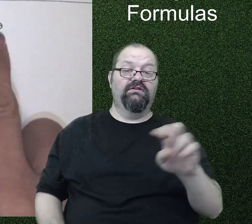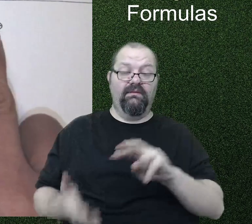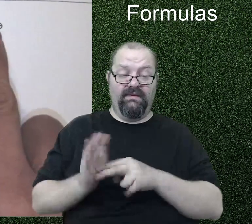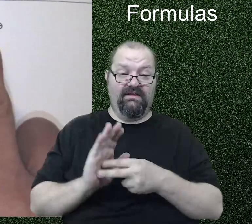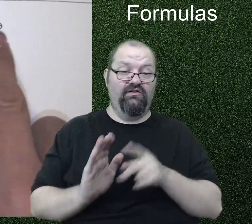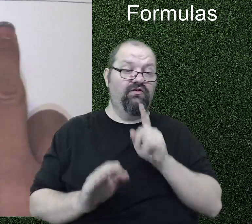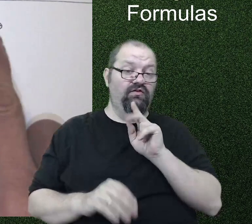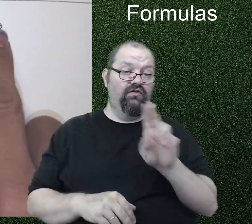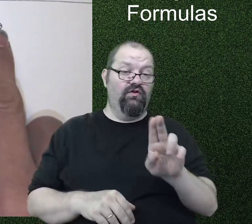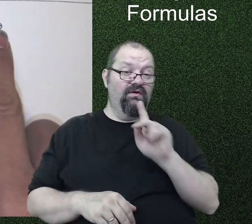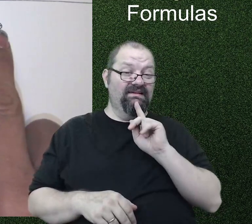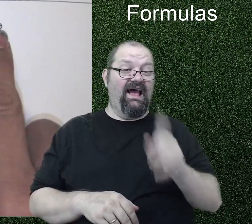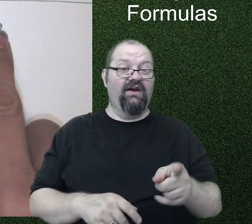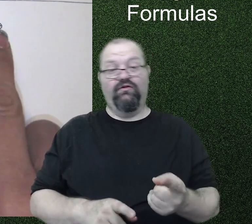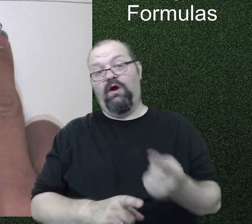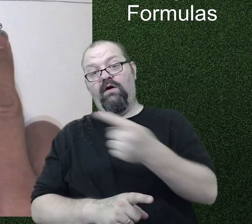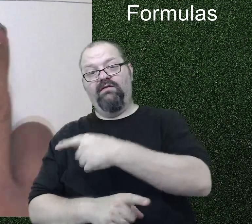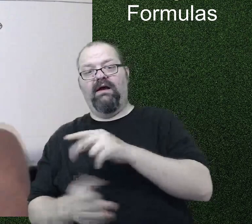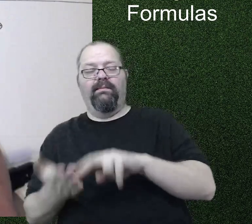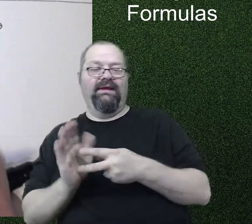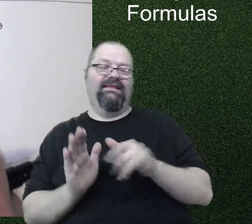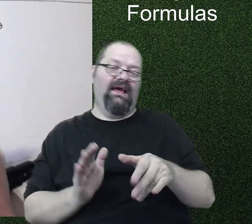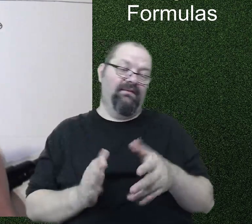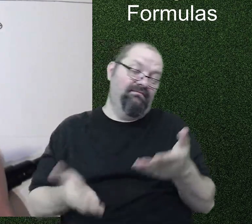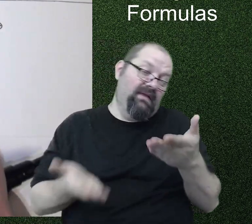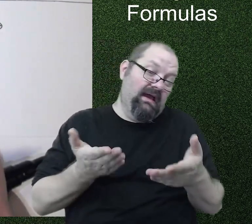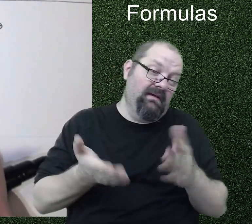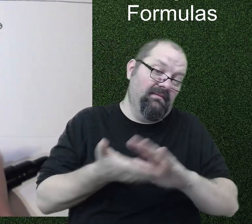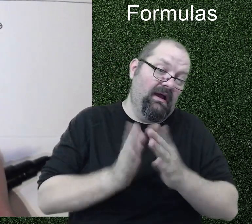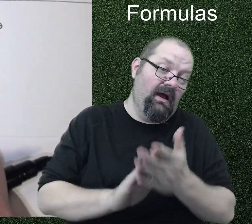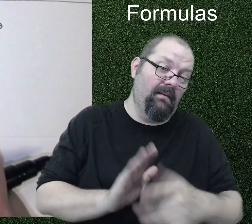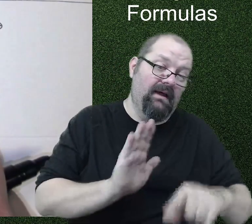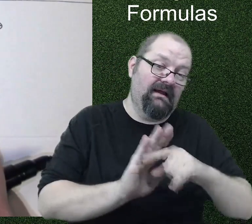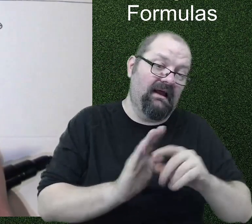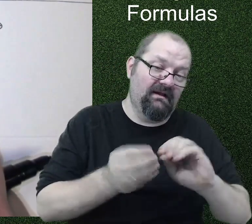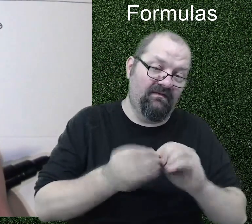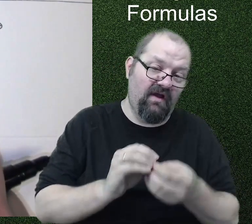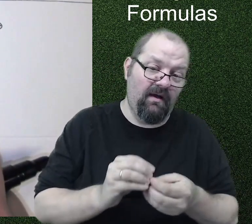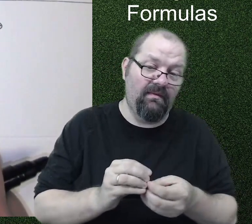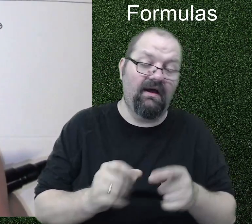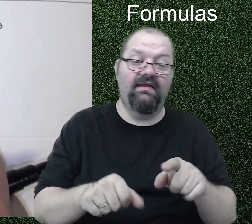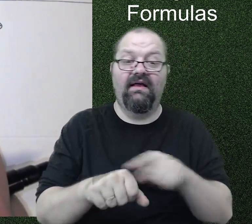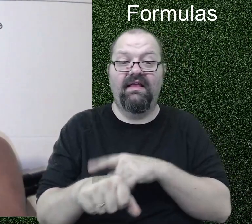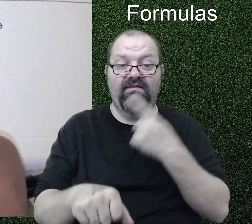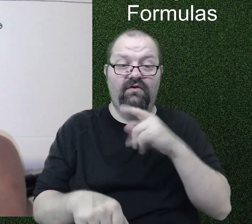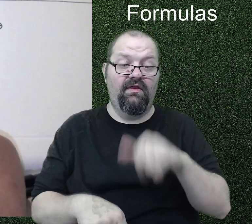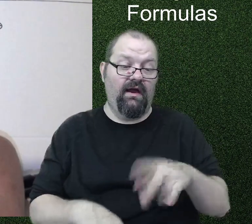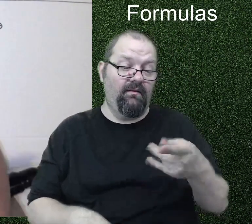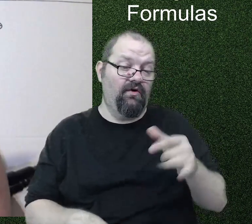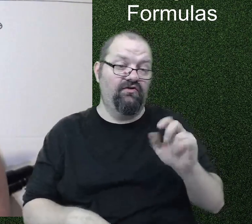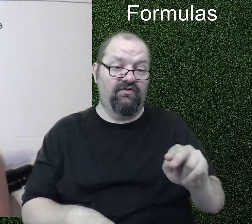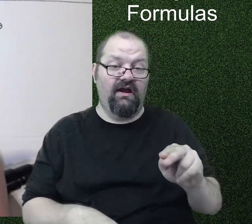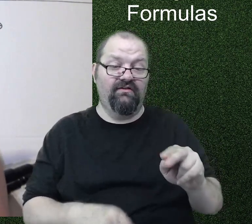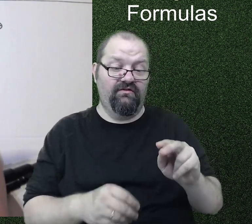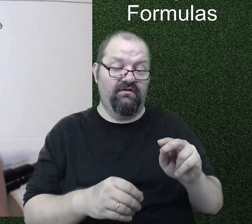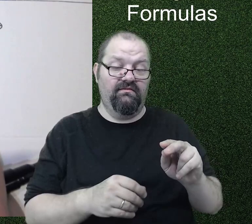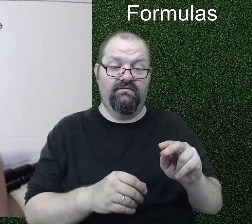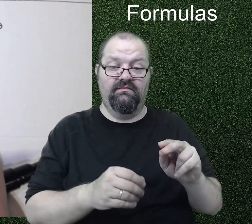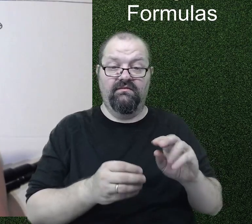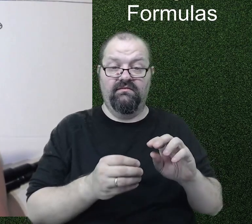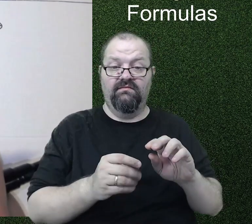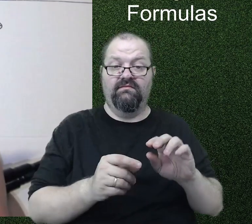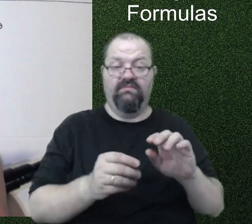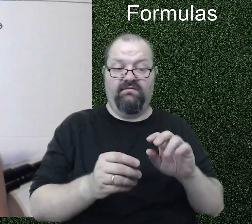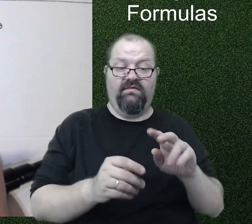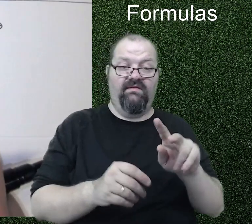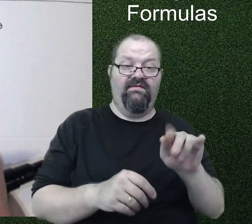here, this might be a negative number. And the length of this projection vector, it can't be negative. The length is either